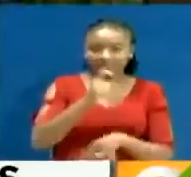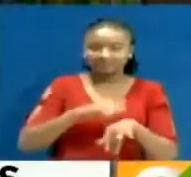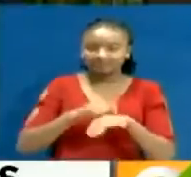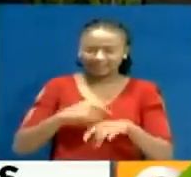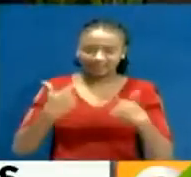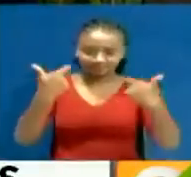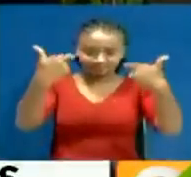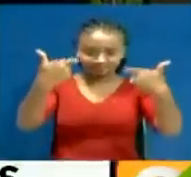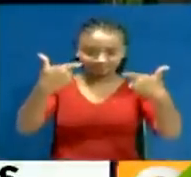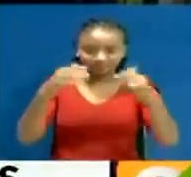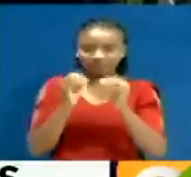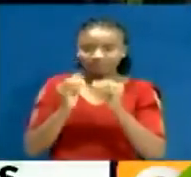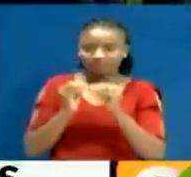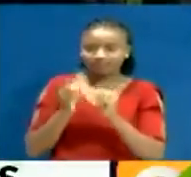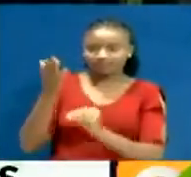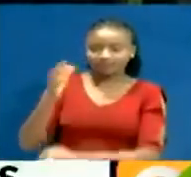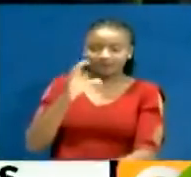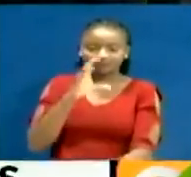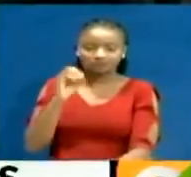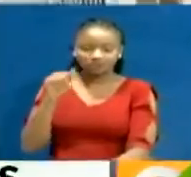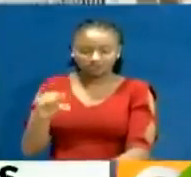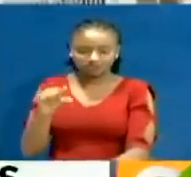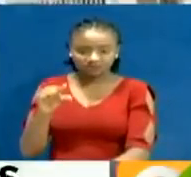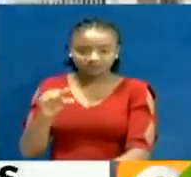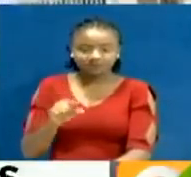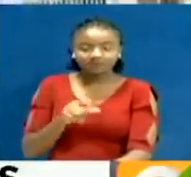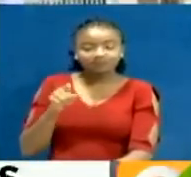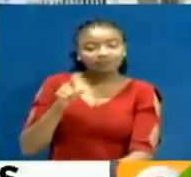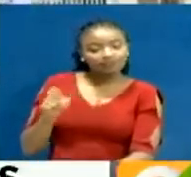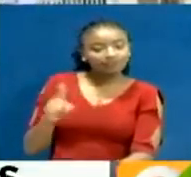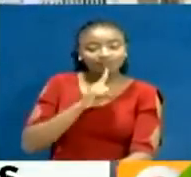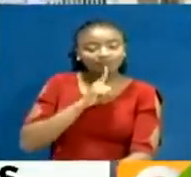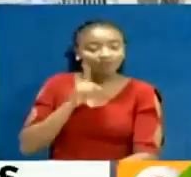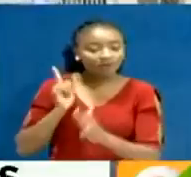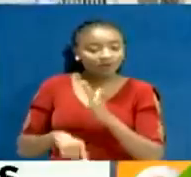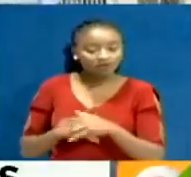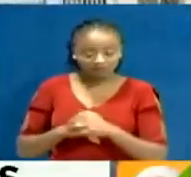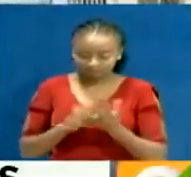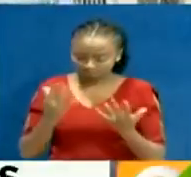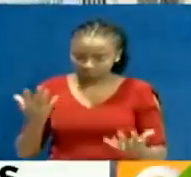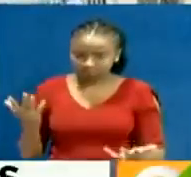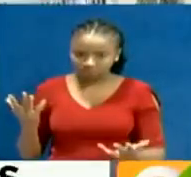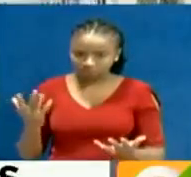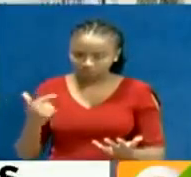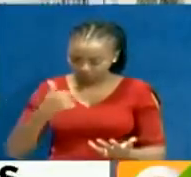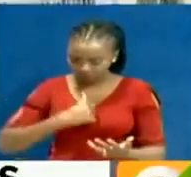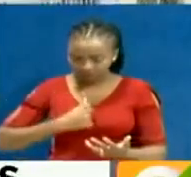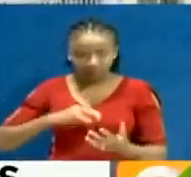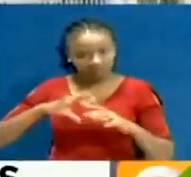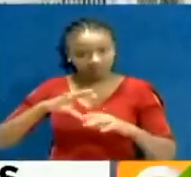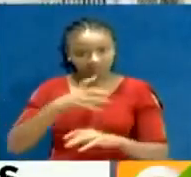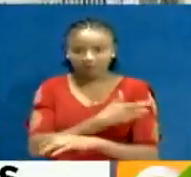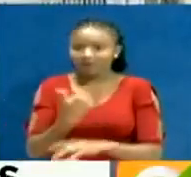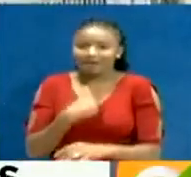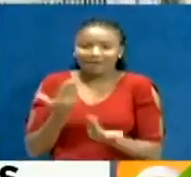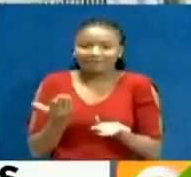conference outside the Council of Governors headquarters in Nairobi, Mohamed Mahmoud maintained earlier in the day that he was still in charge